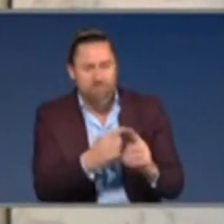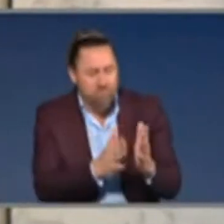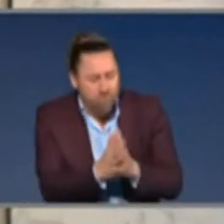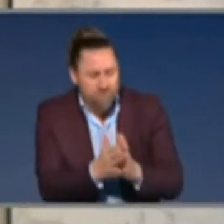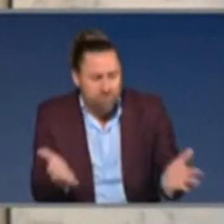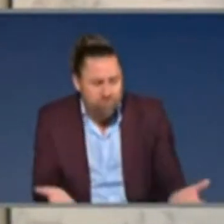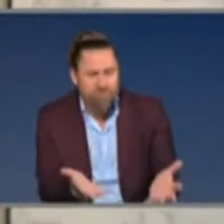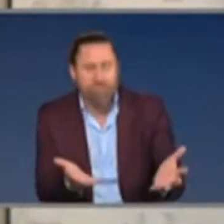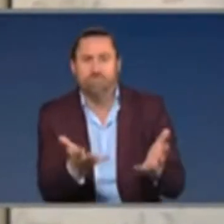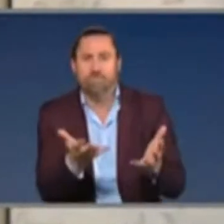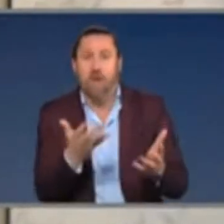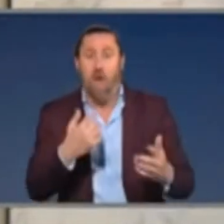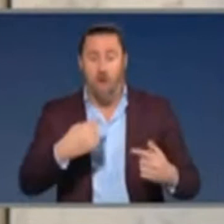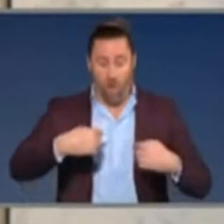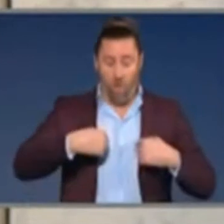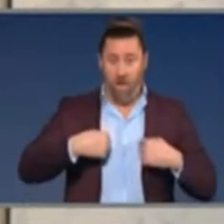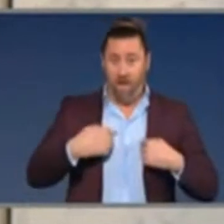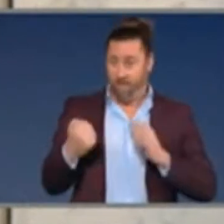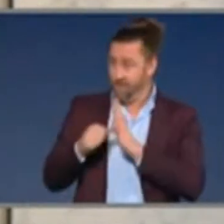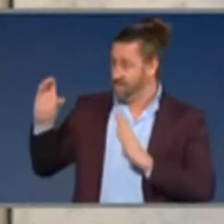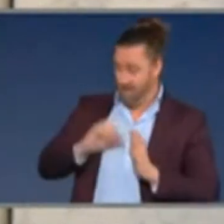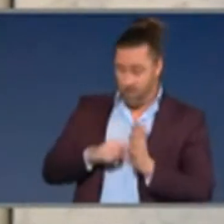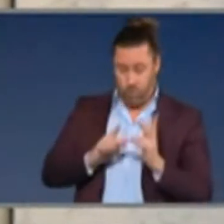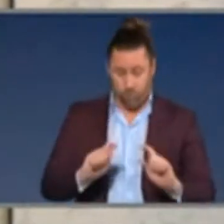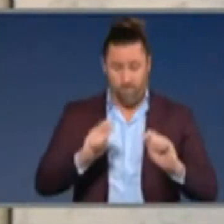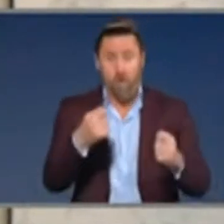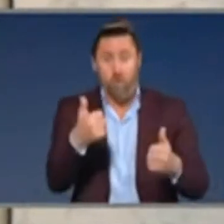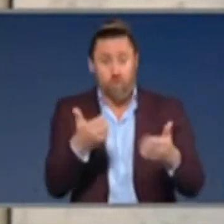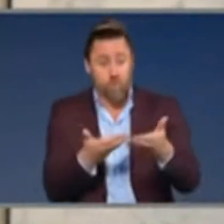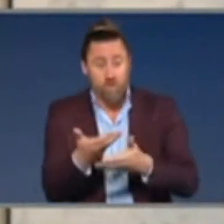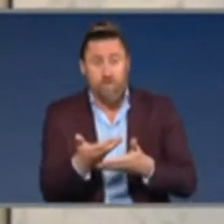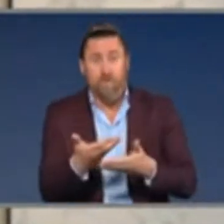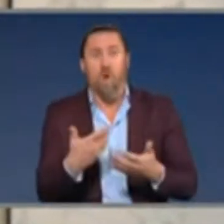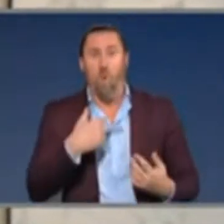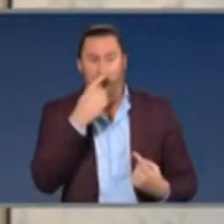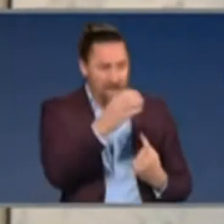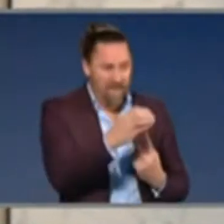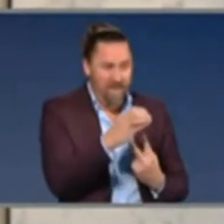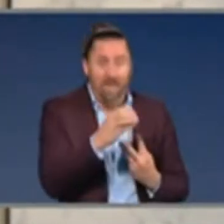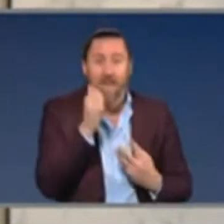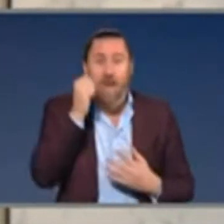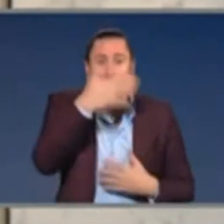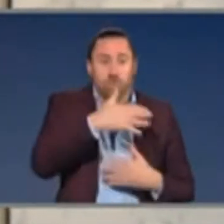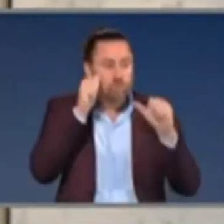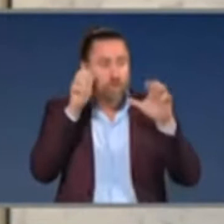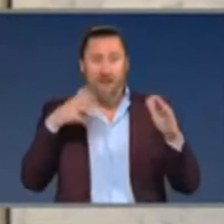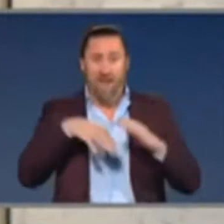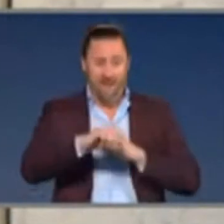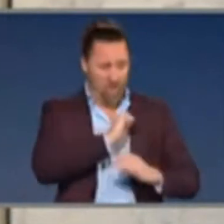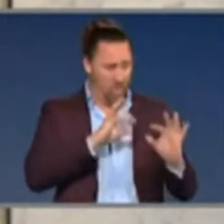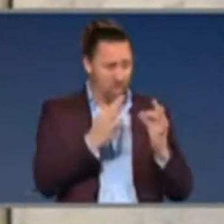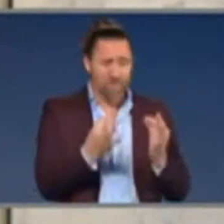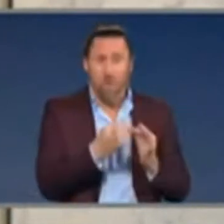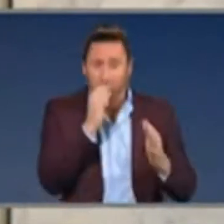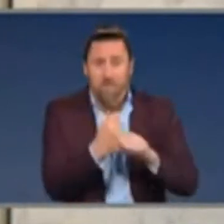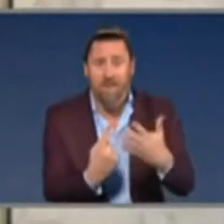our organisations do the service delivery and are funded properly. We employ more Aboriginal and Torres Strait Islander people in our organisations,